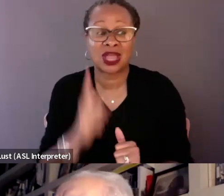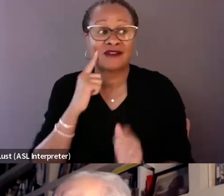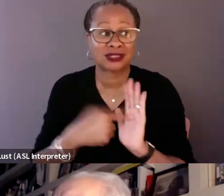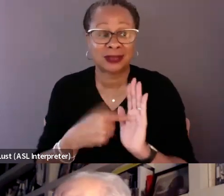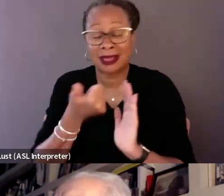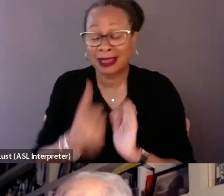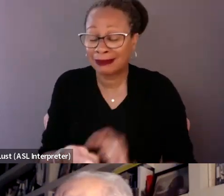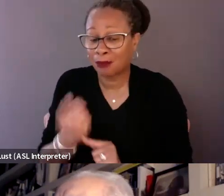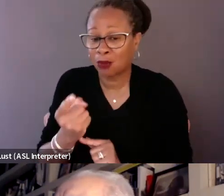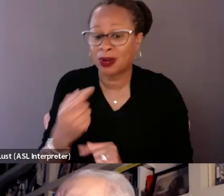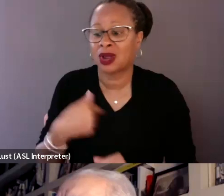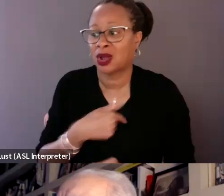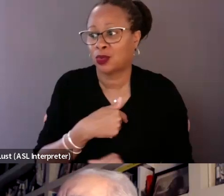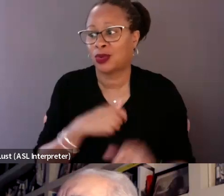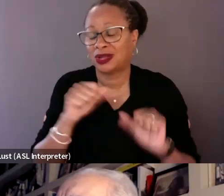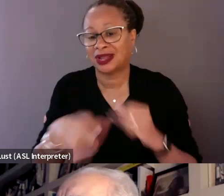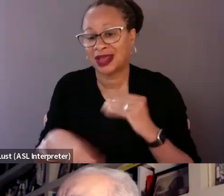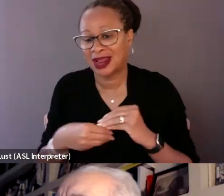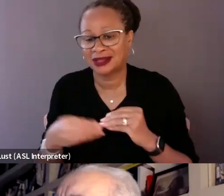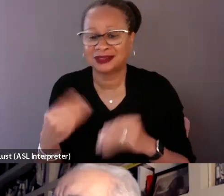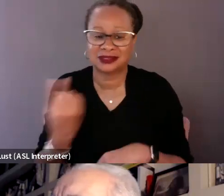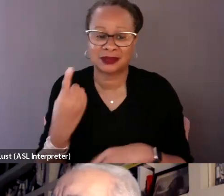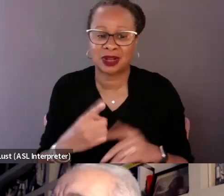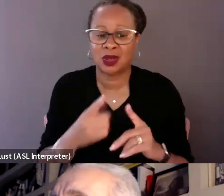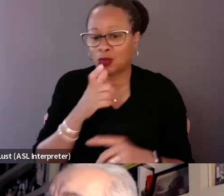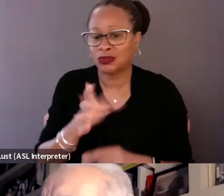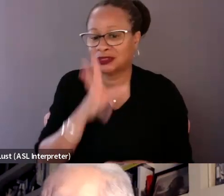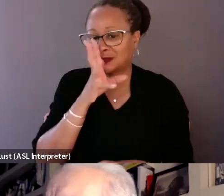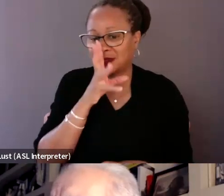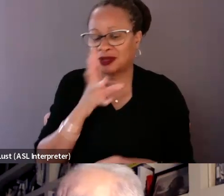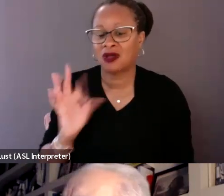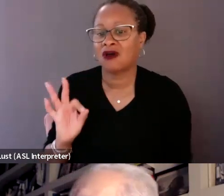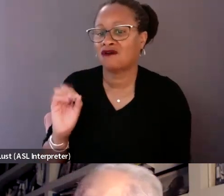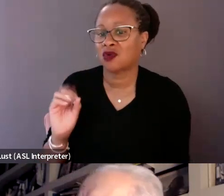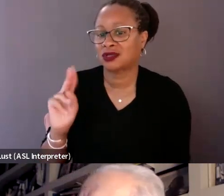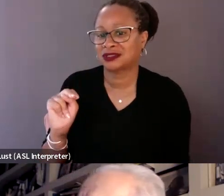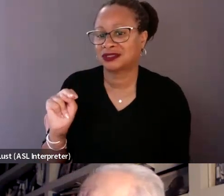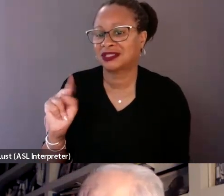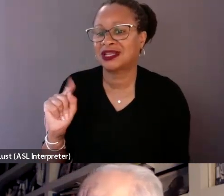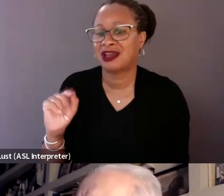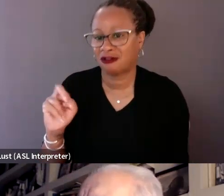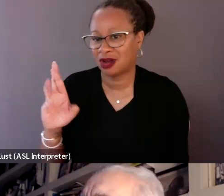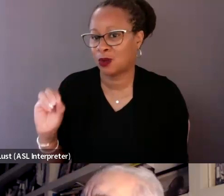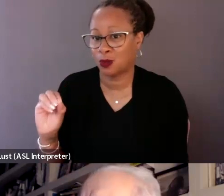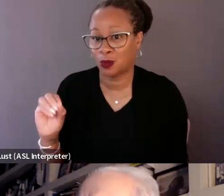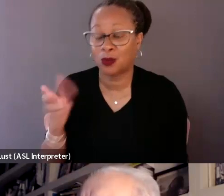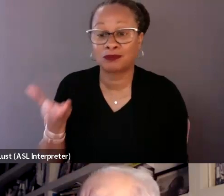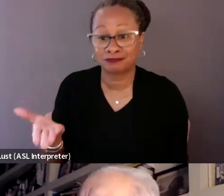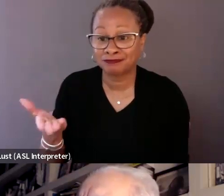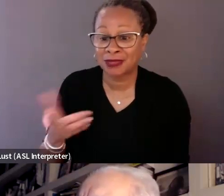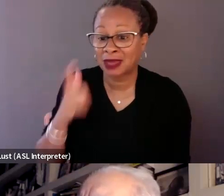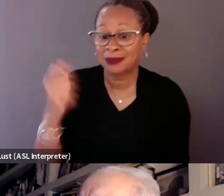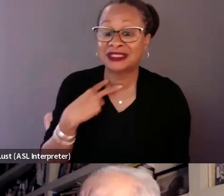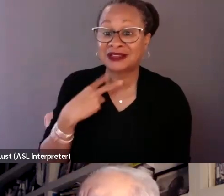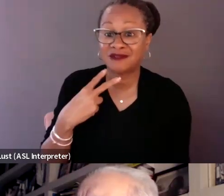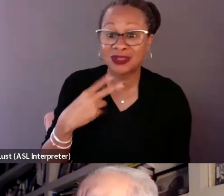moment, we didn't put someone speaking for Tenorio, because we, no? Because the voices